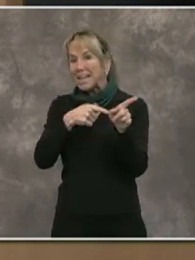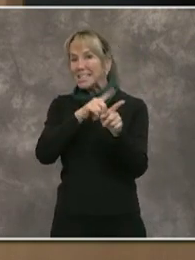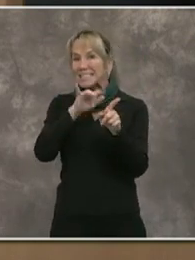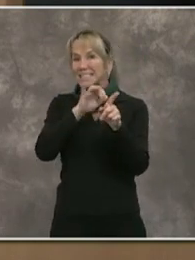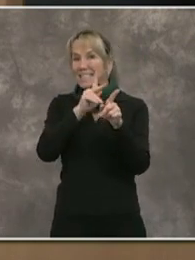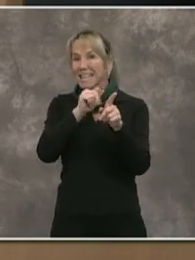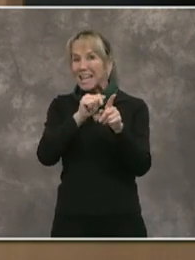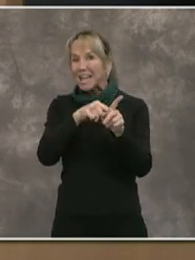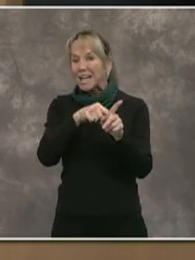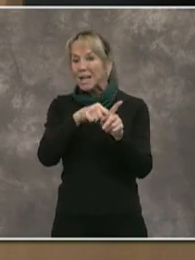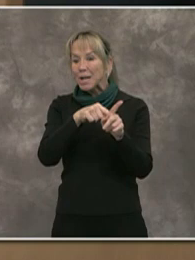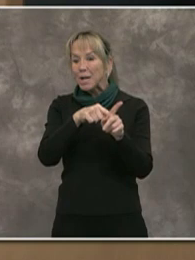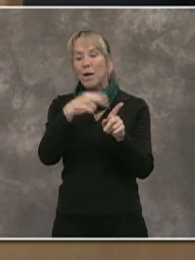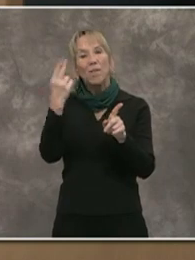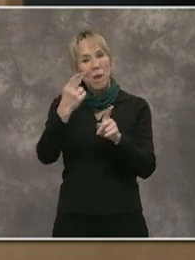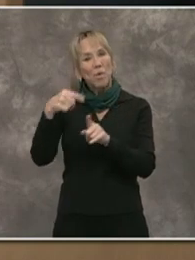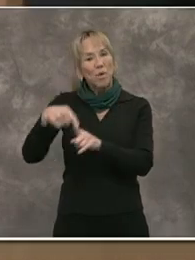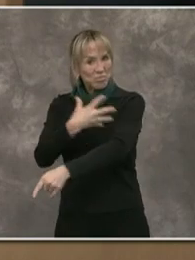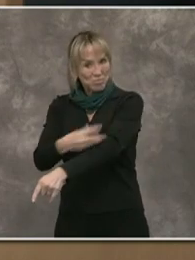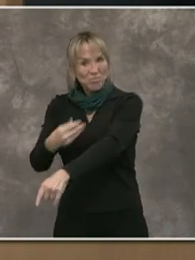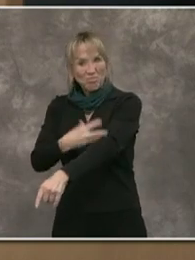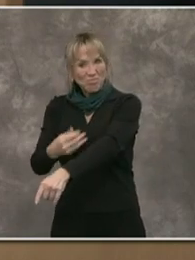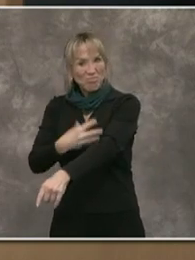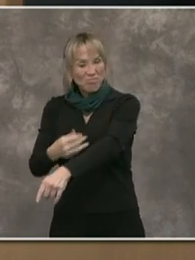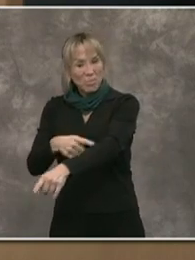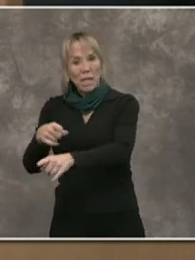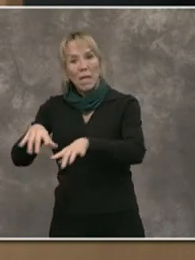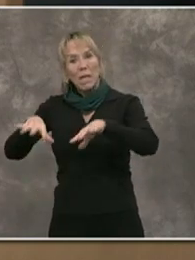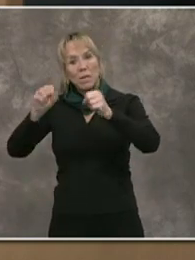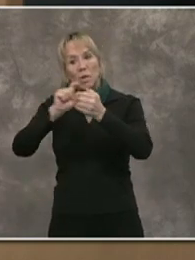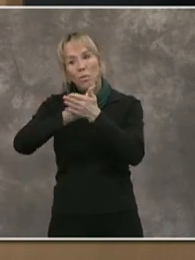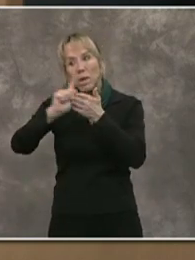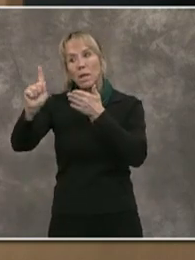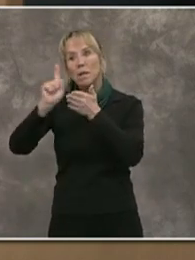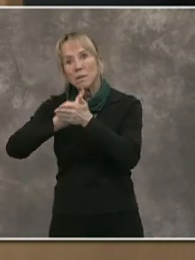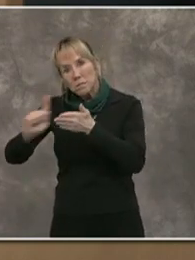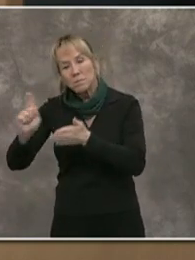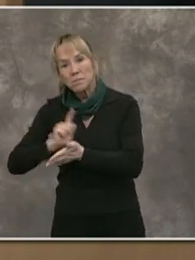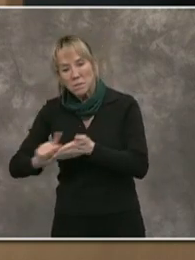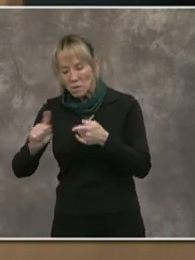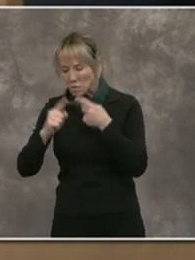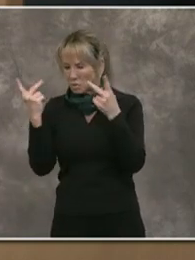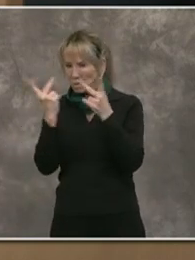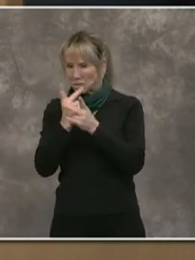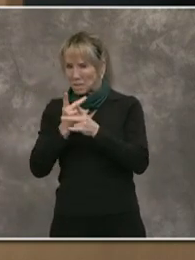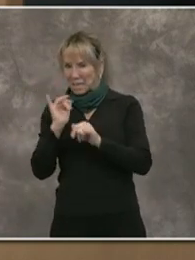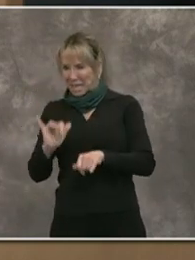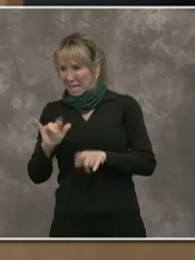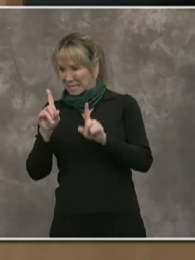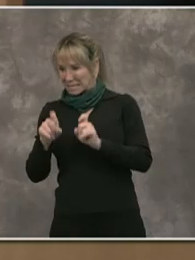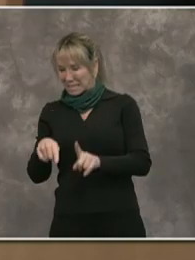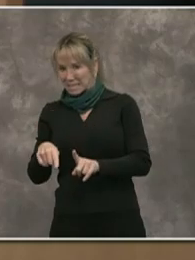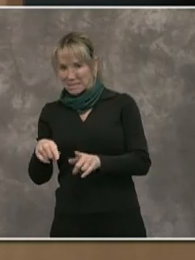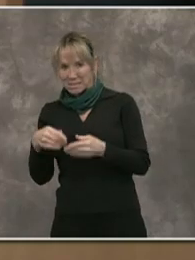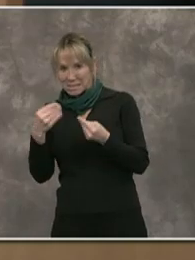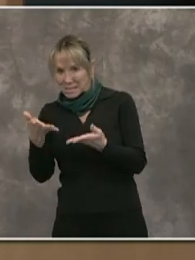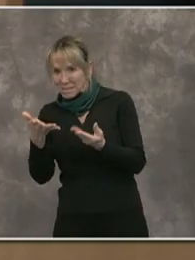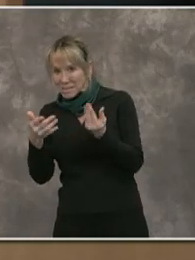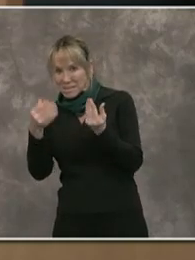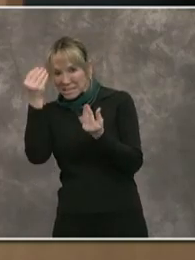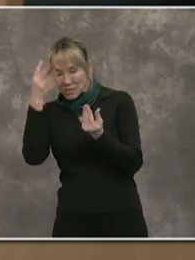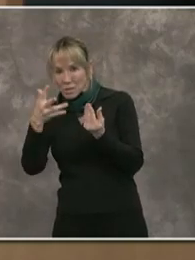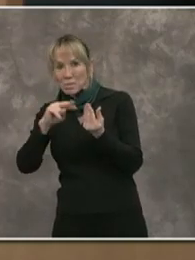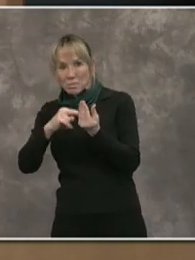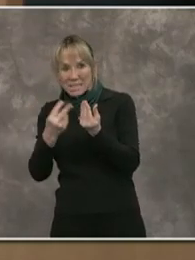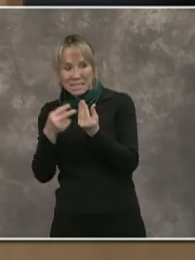actually were tested using serology. It often took weeks and weeks to figure out whether that test meant anything, whether it really meant